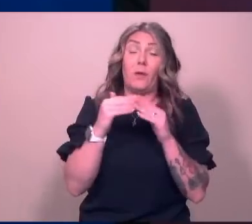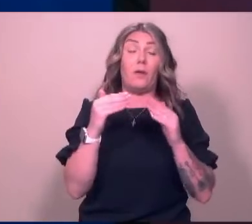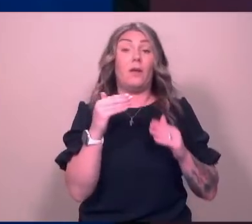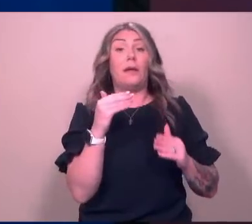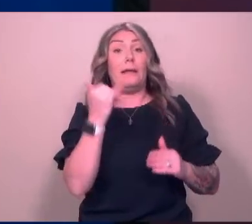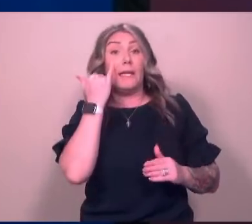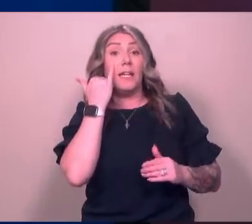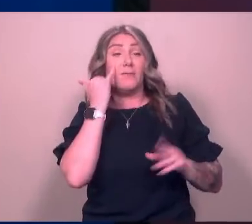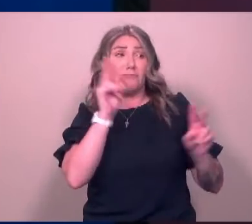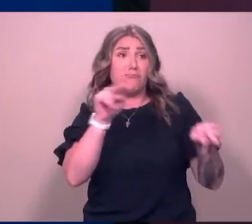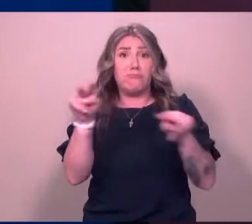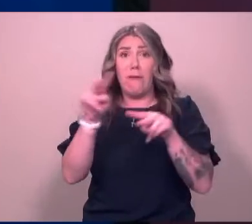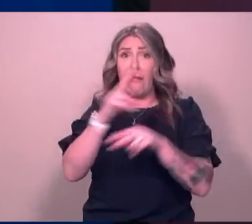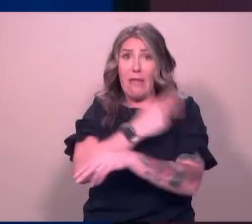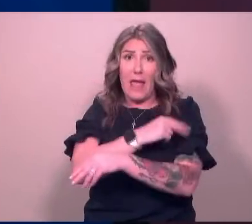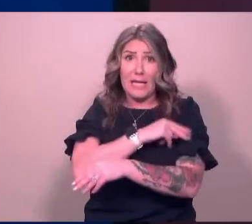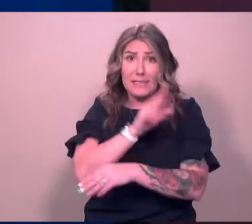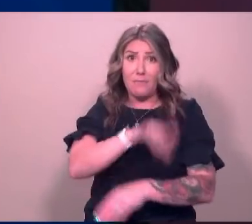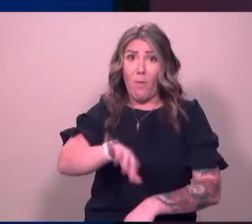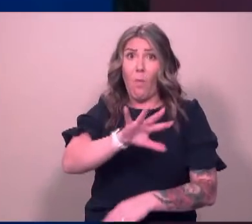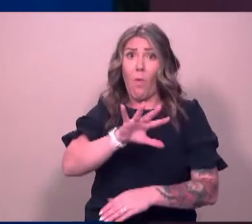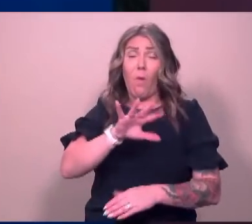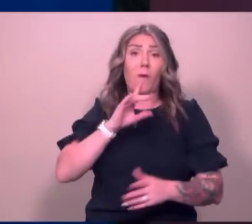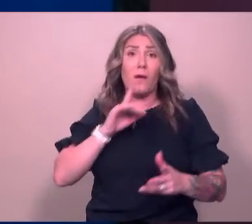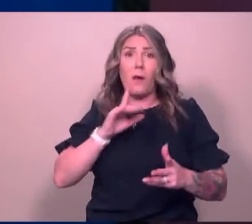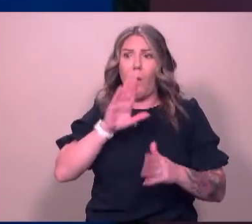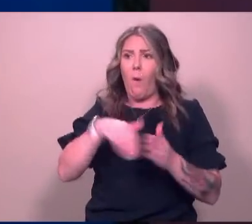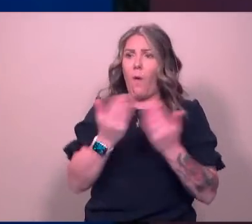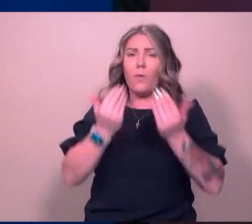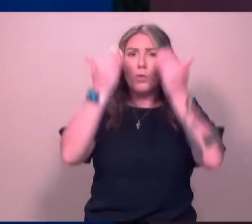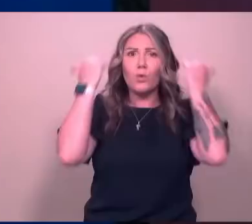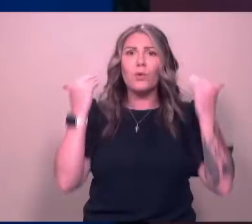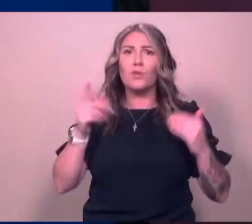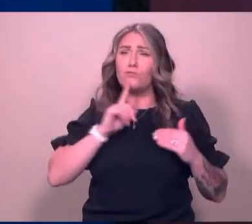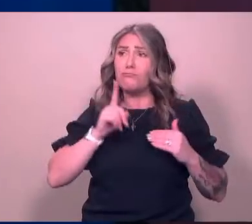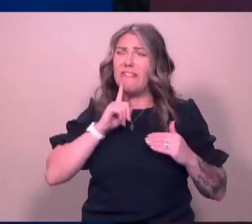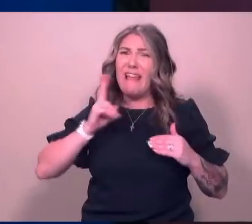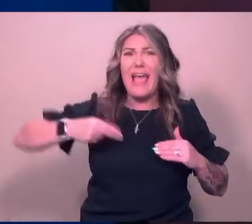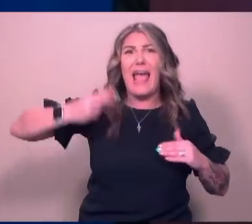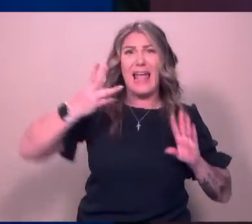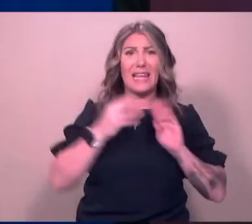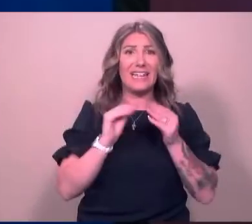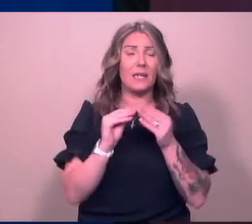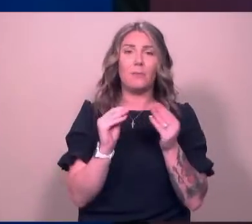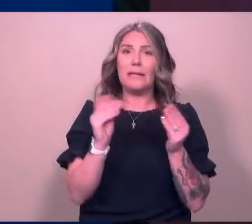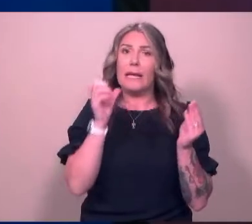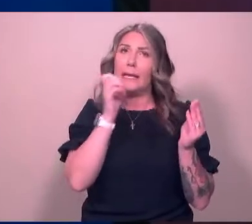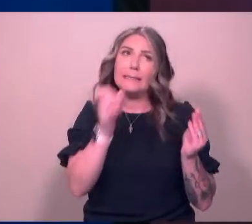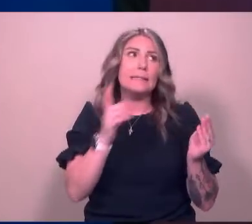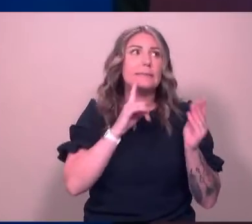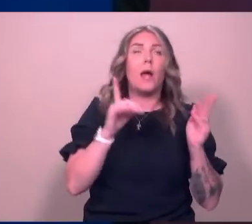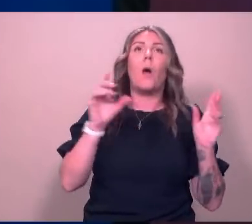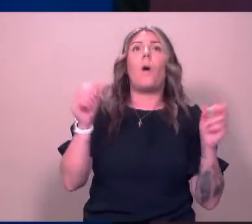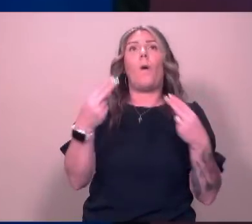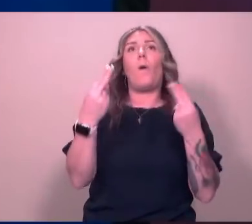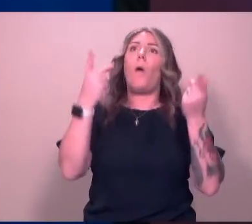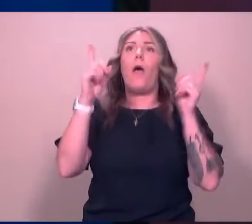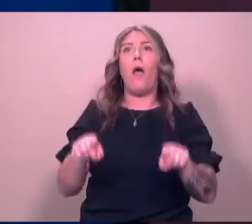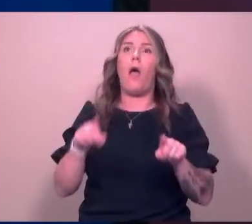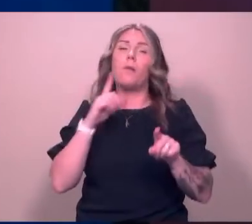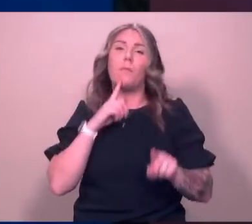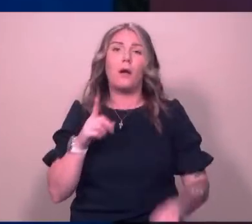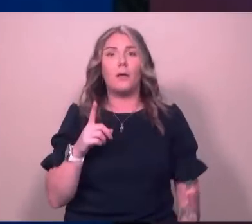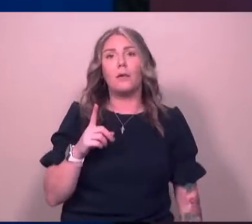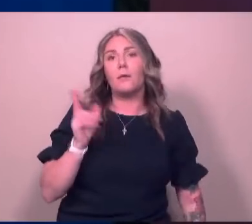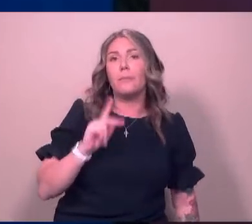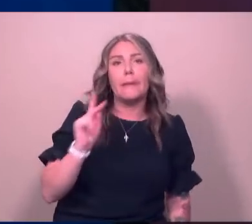at the hospitals around our areas, we're all overwhelmed, and we all have really high numbers. That's just not coincidental, right? That's not just because,